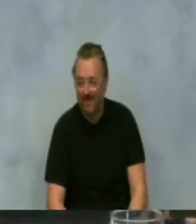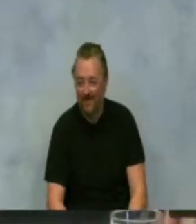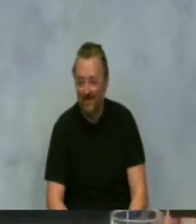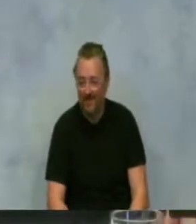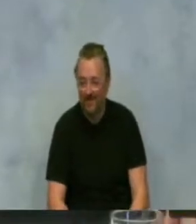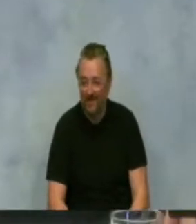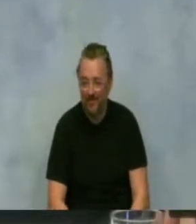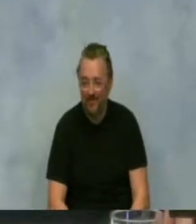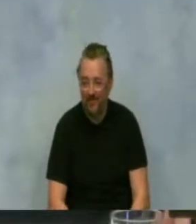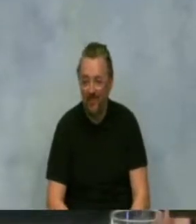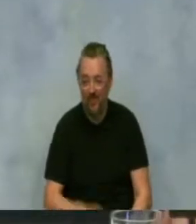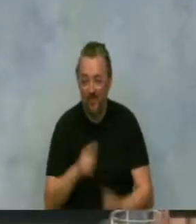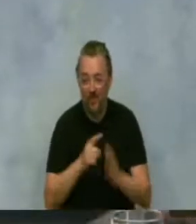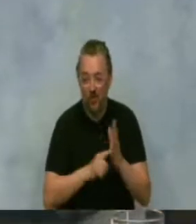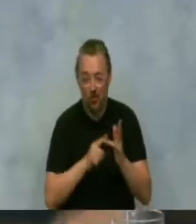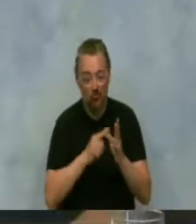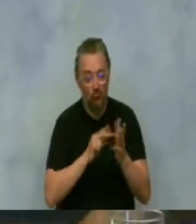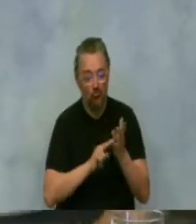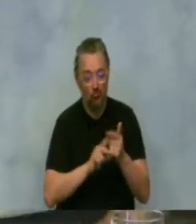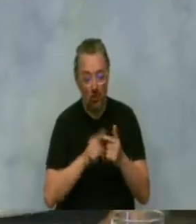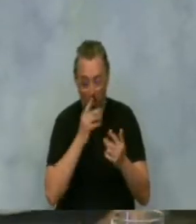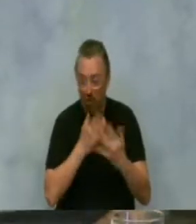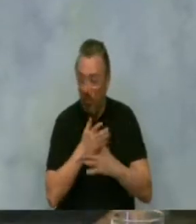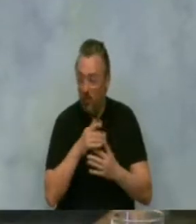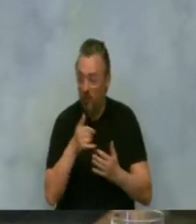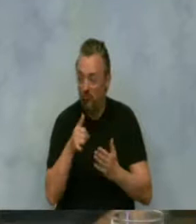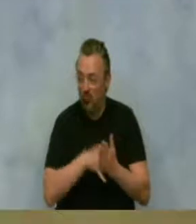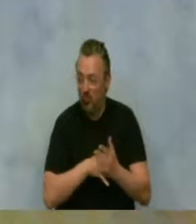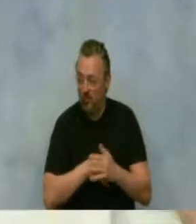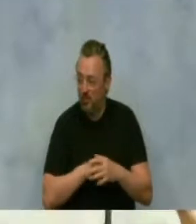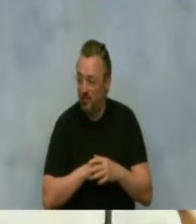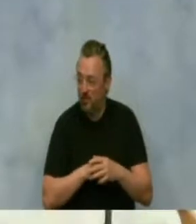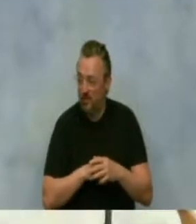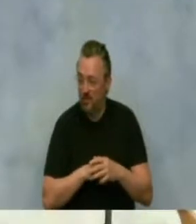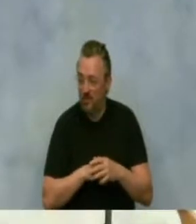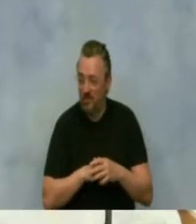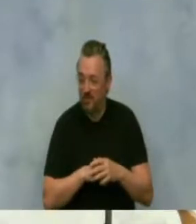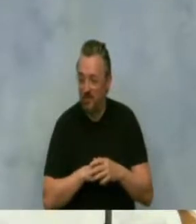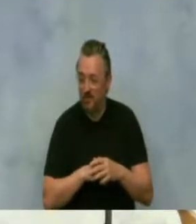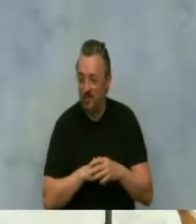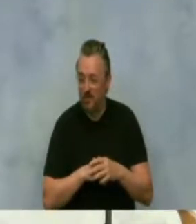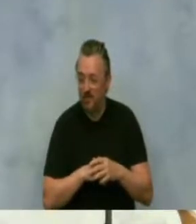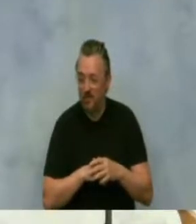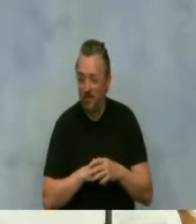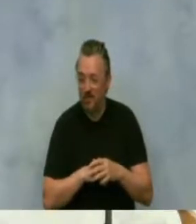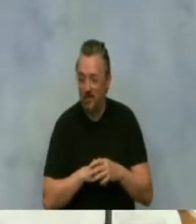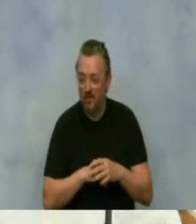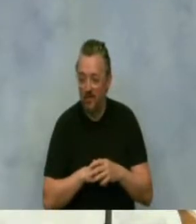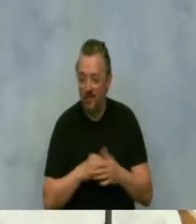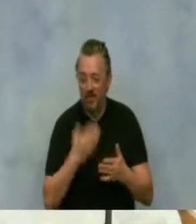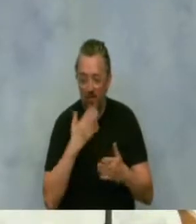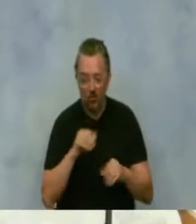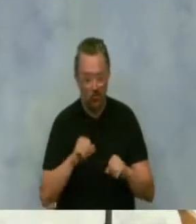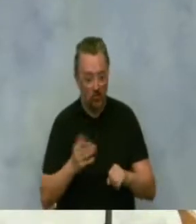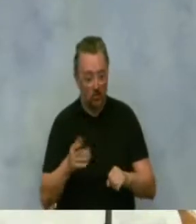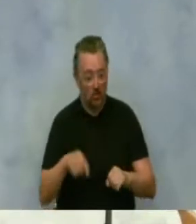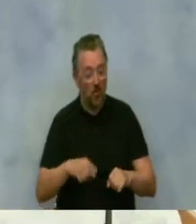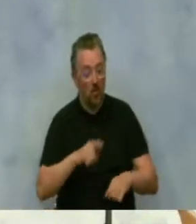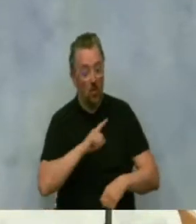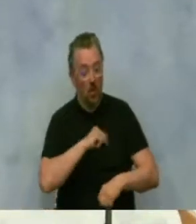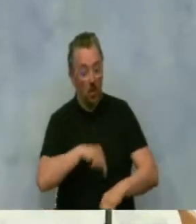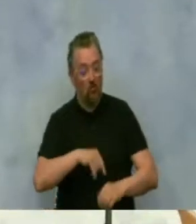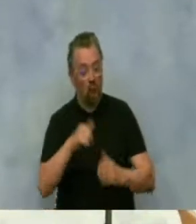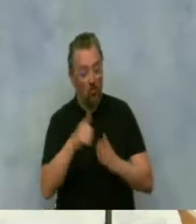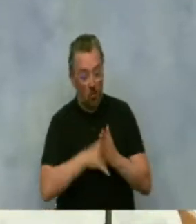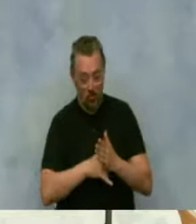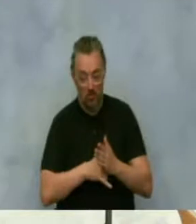Okay. Joanne, can you take us through this report, please? Certainly. And we'll bring you in, Lindsay, at the appropriate time. Certainly. Thank you, Chair. The purpose of this